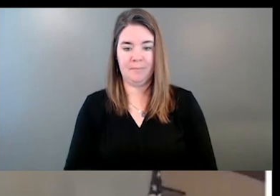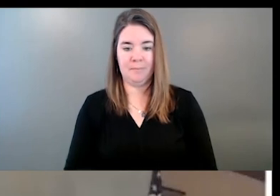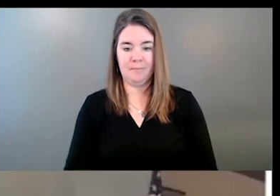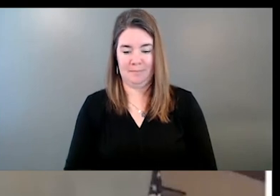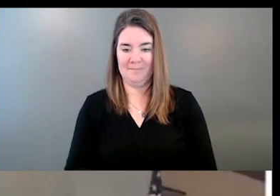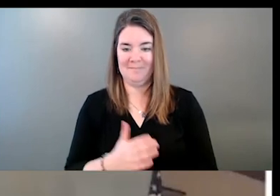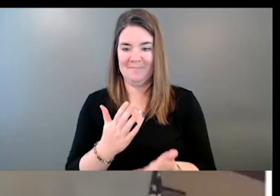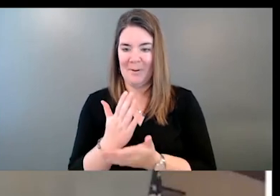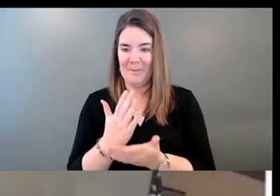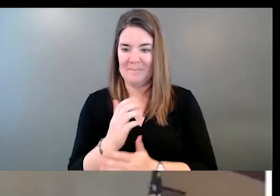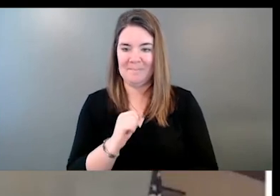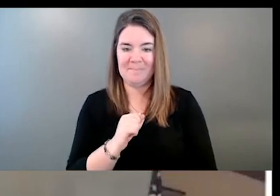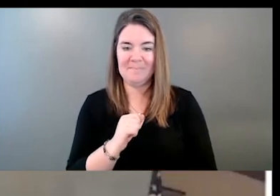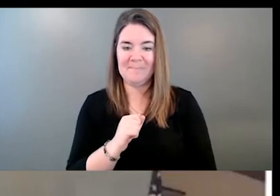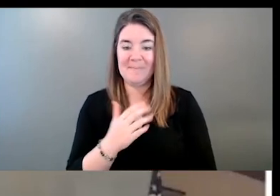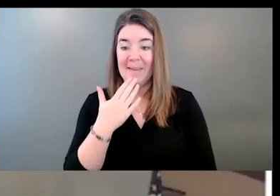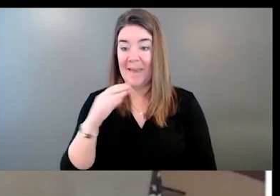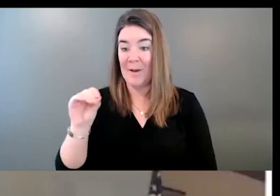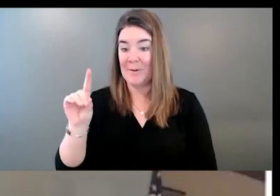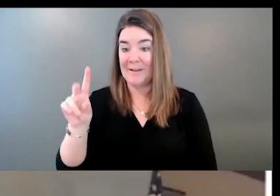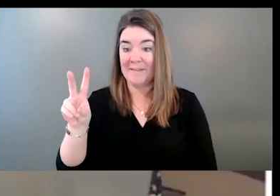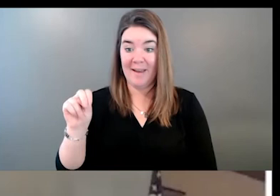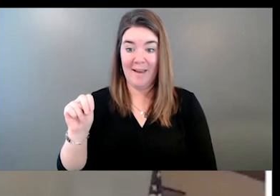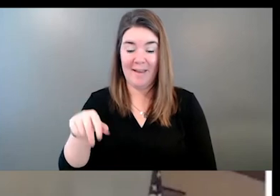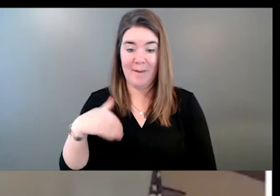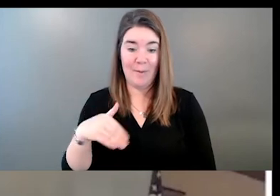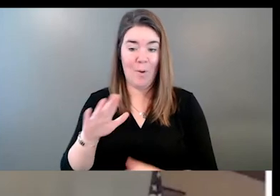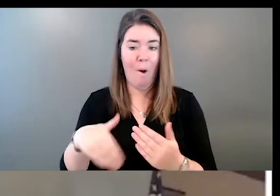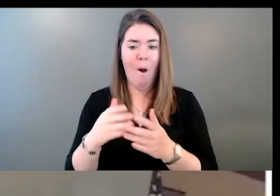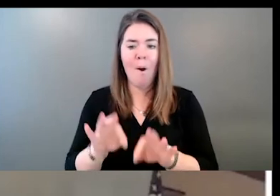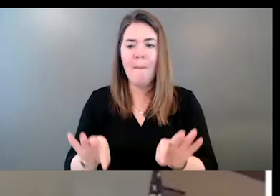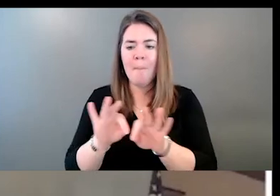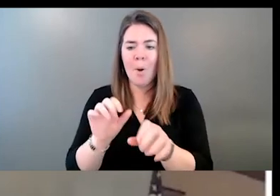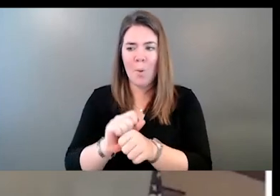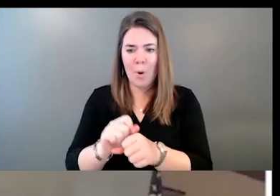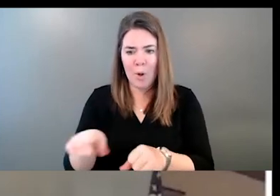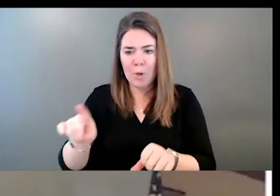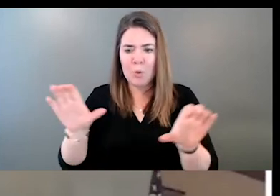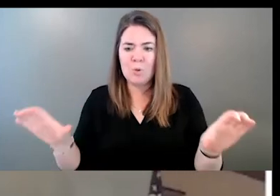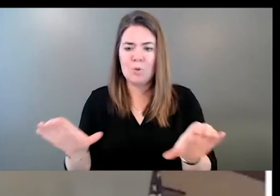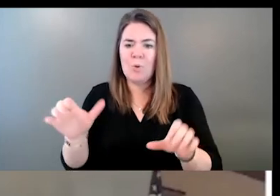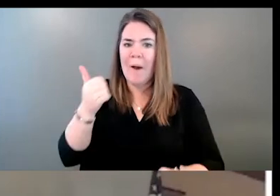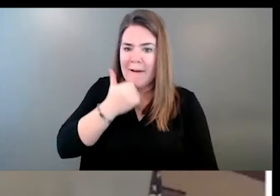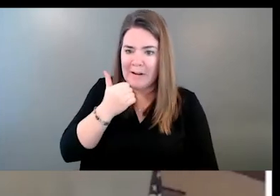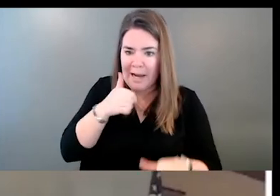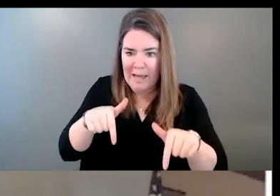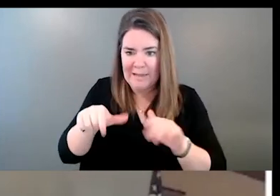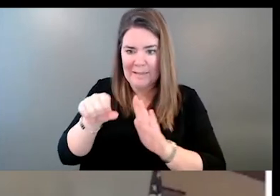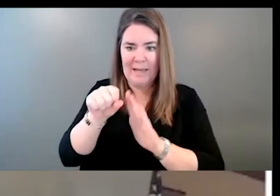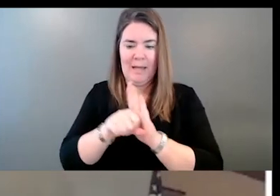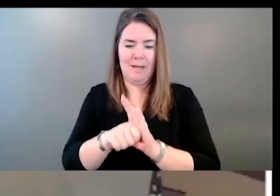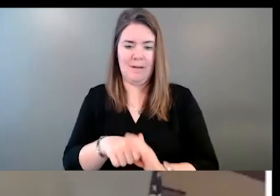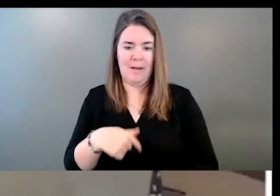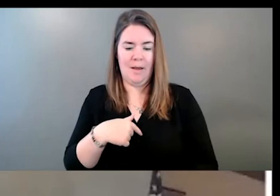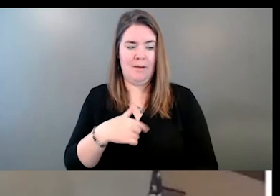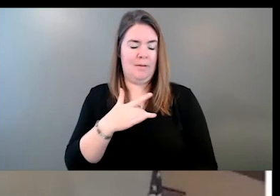right. Thank you, ODVN, for the important work that you do every single day here in our state. I am truly humbled